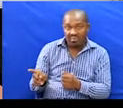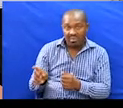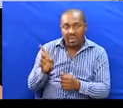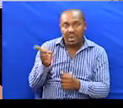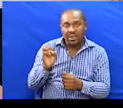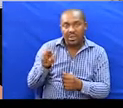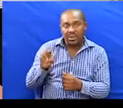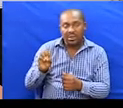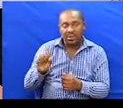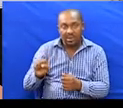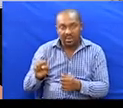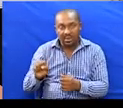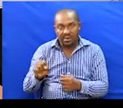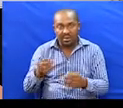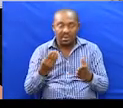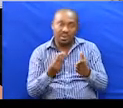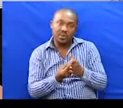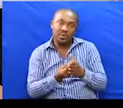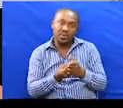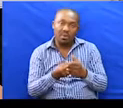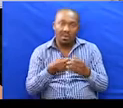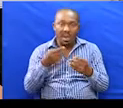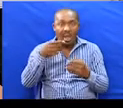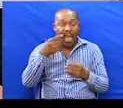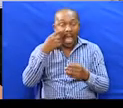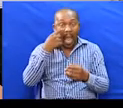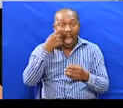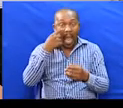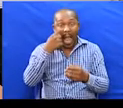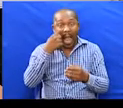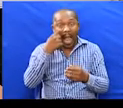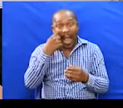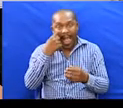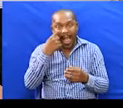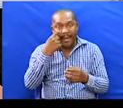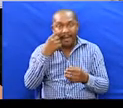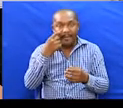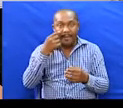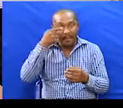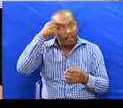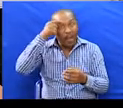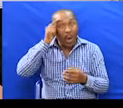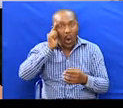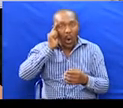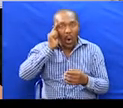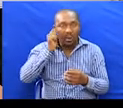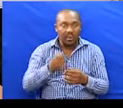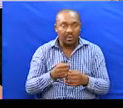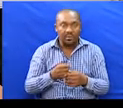Your eyebrow, try to examine your eyebrow with your parents. Maybe you resemble your parents in